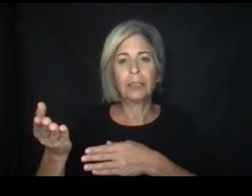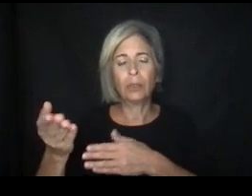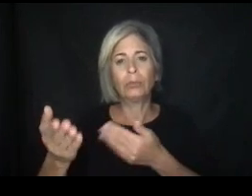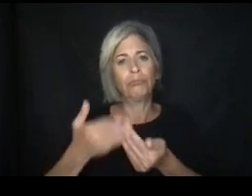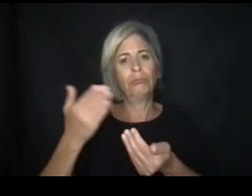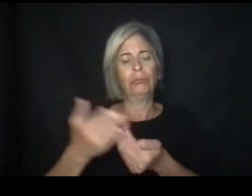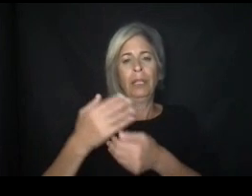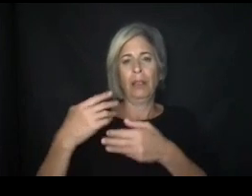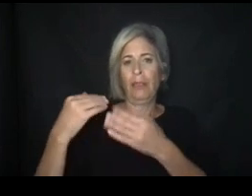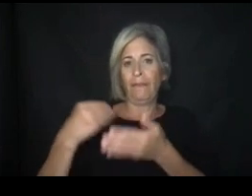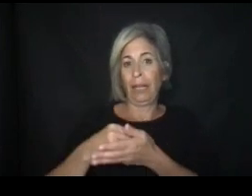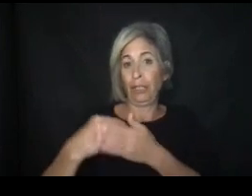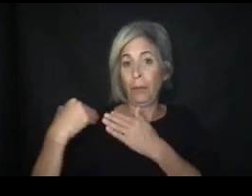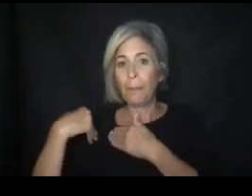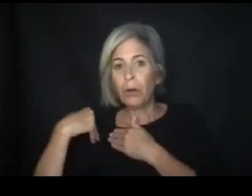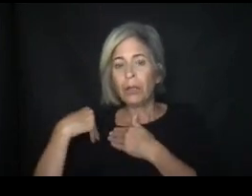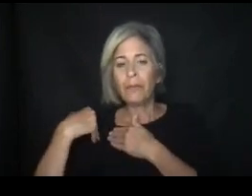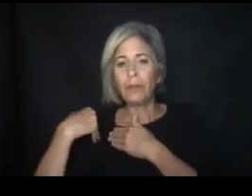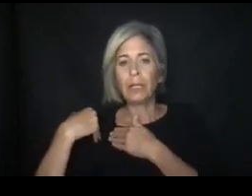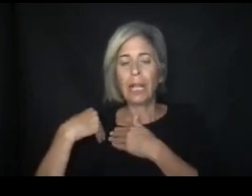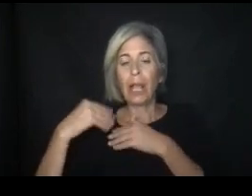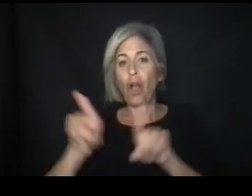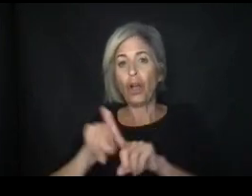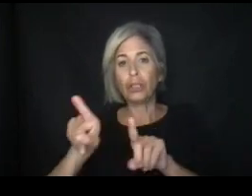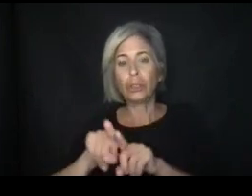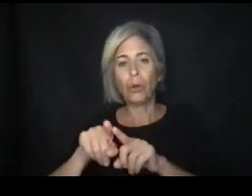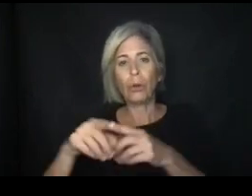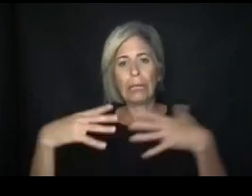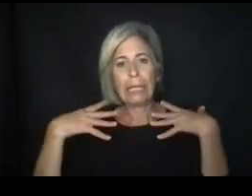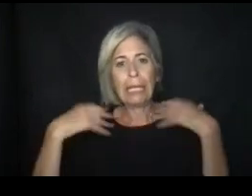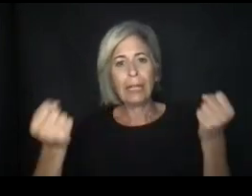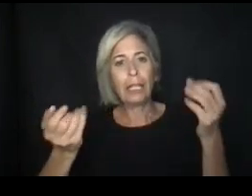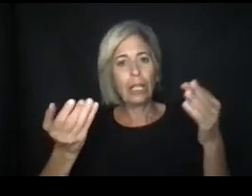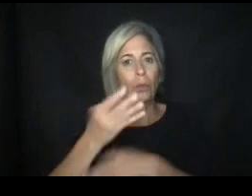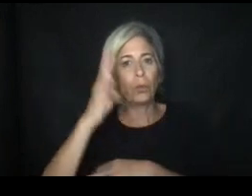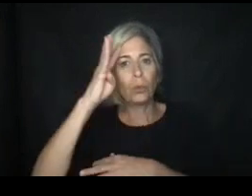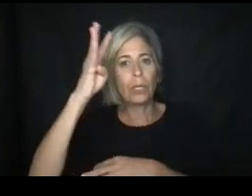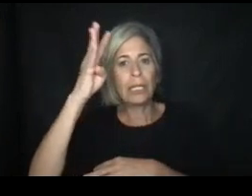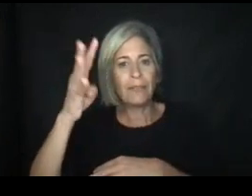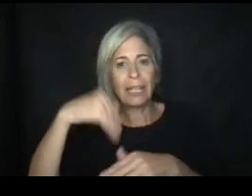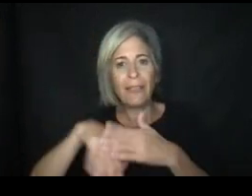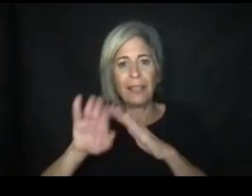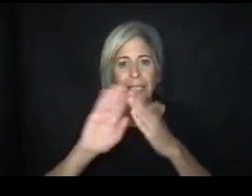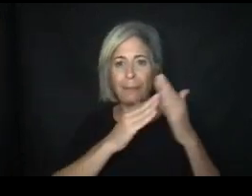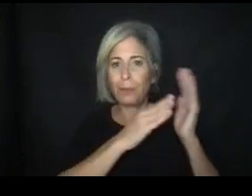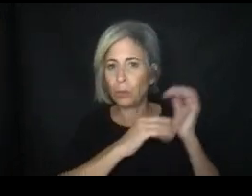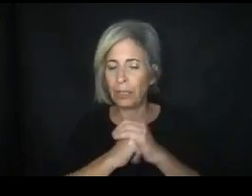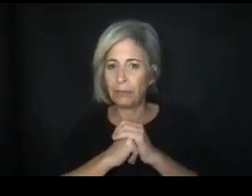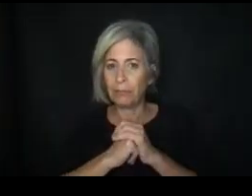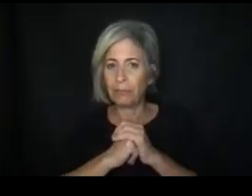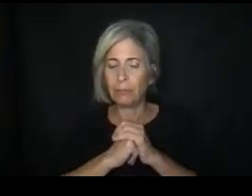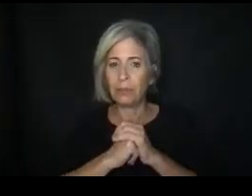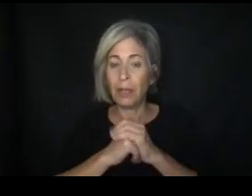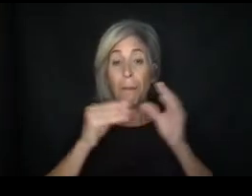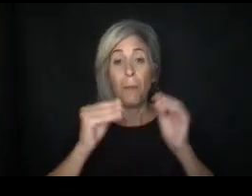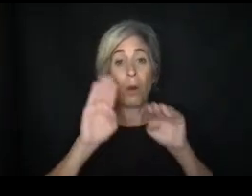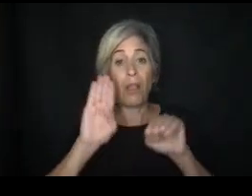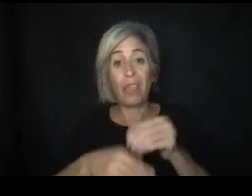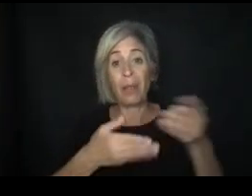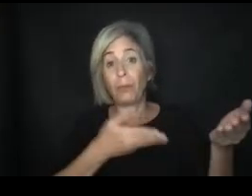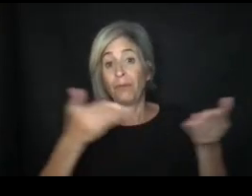in underfunded organizations while paving a way for healing through creativity in our communities. More than just providing art supplies, we